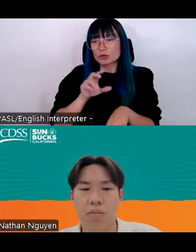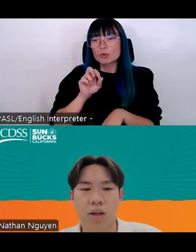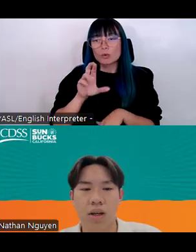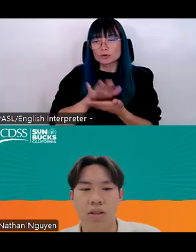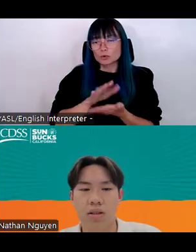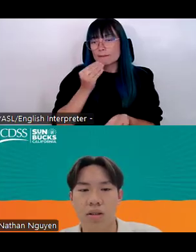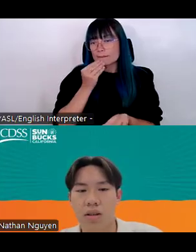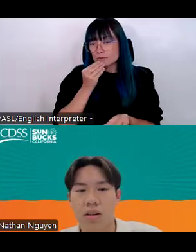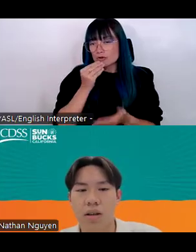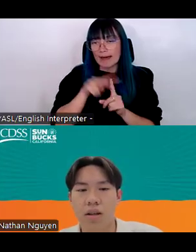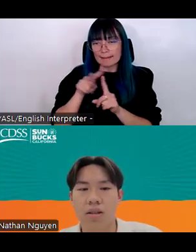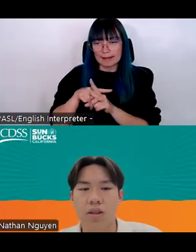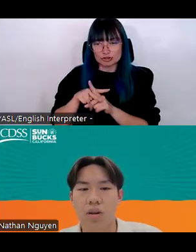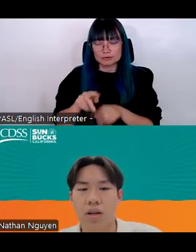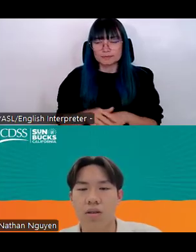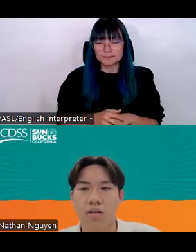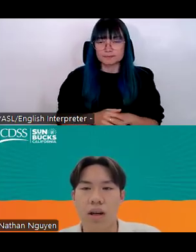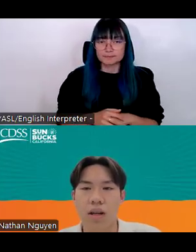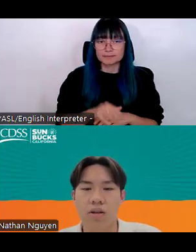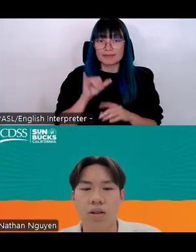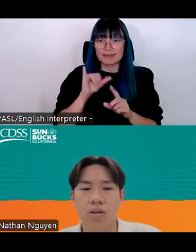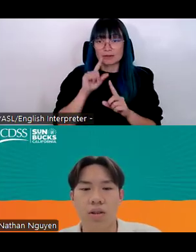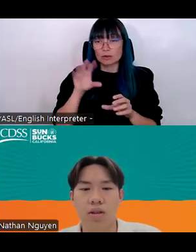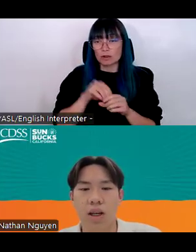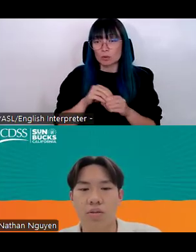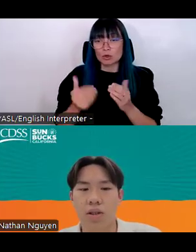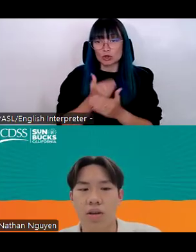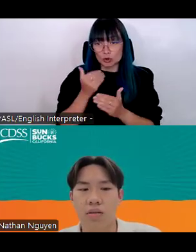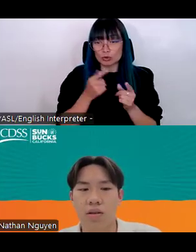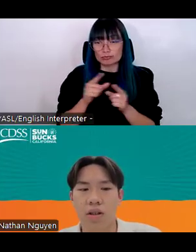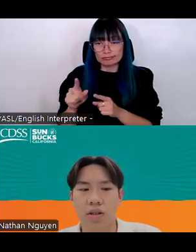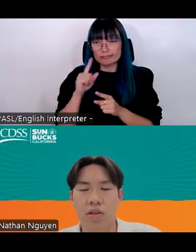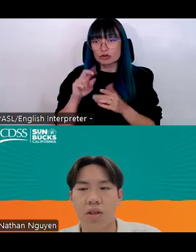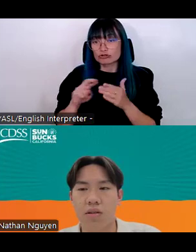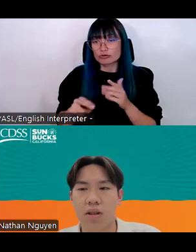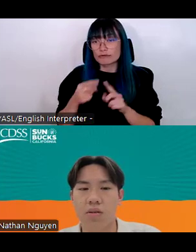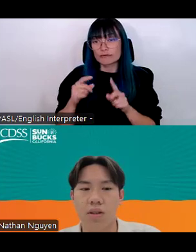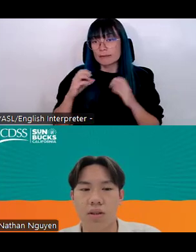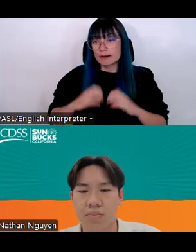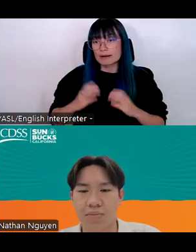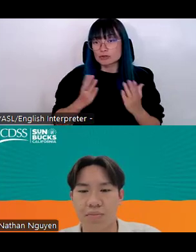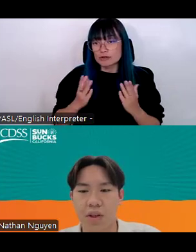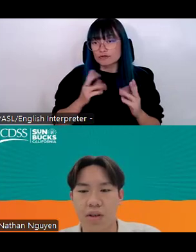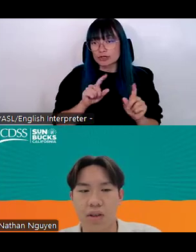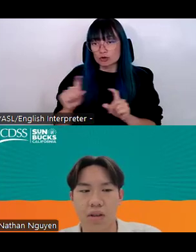meals applications. This stage will also include any new issuances as a result of customer service